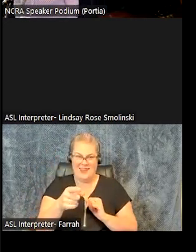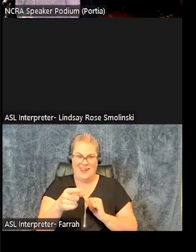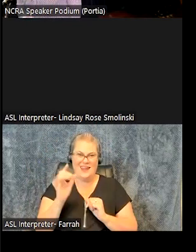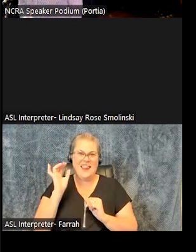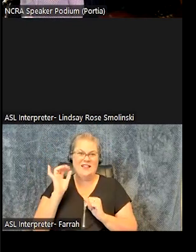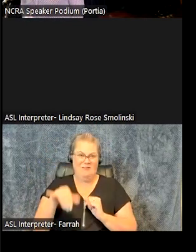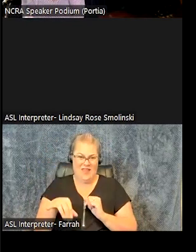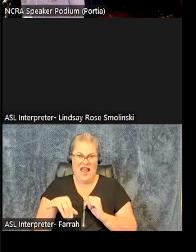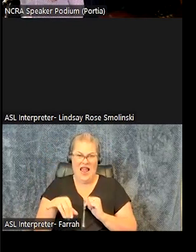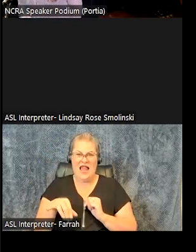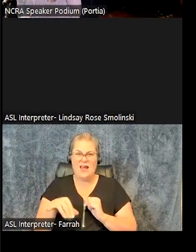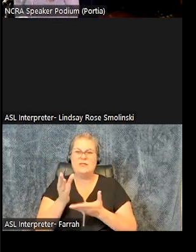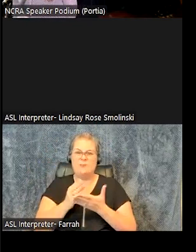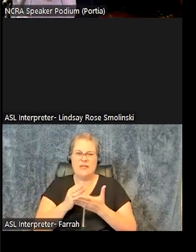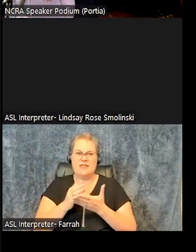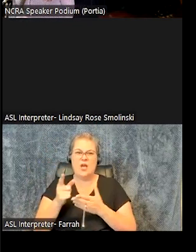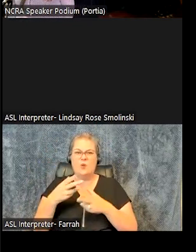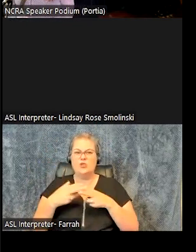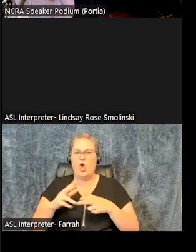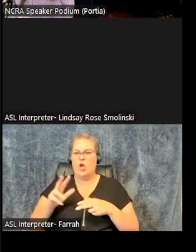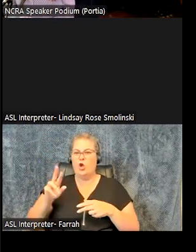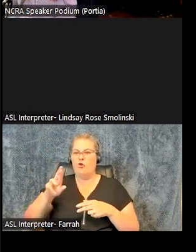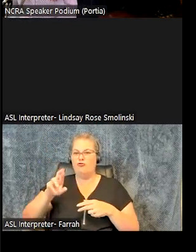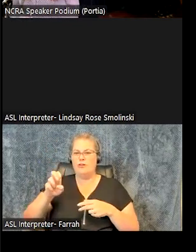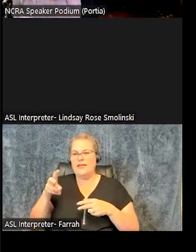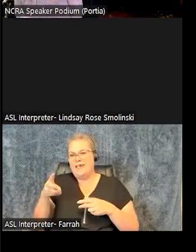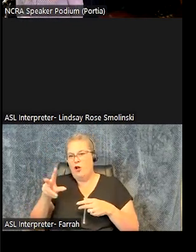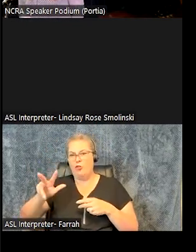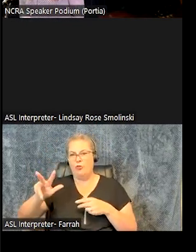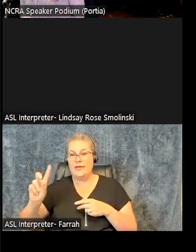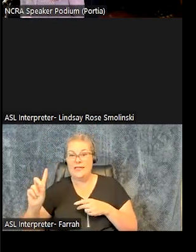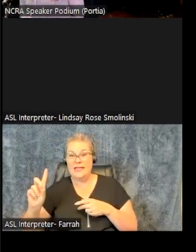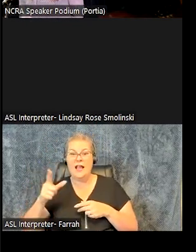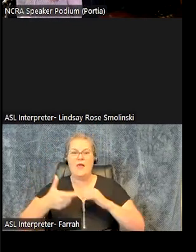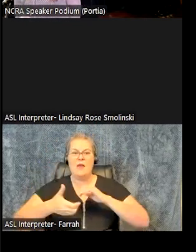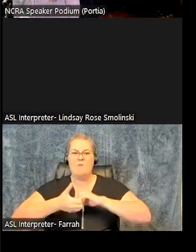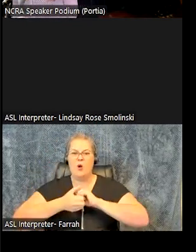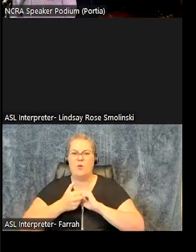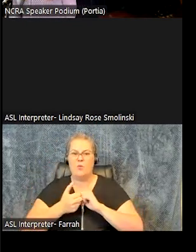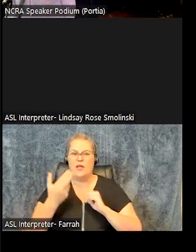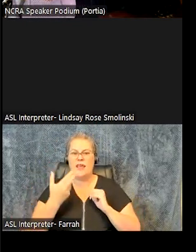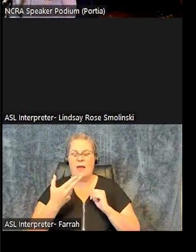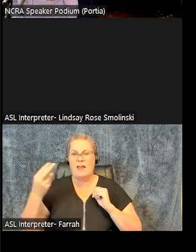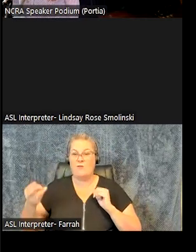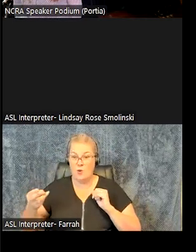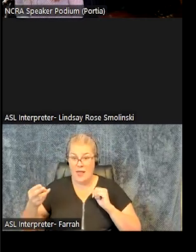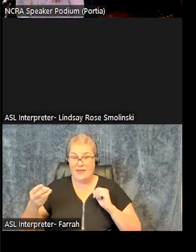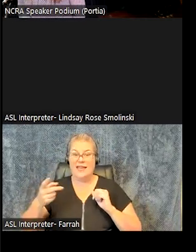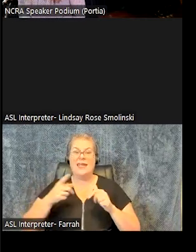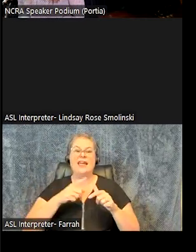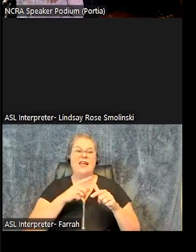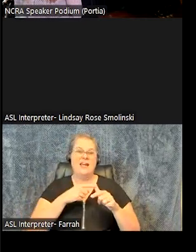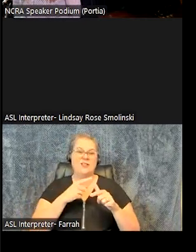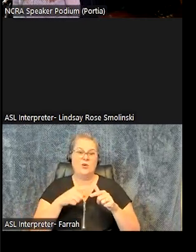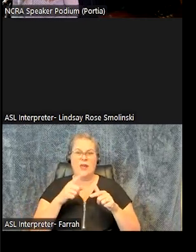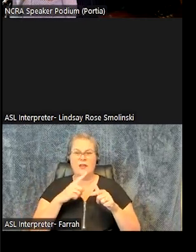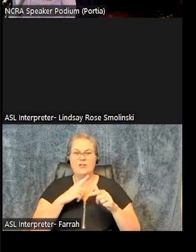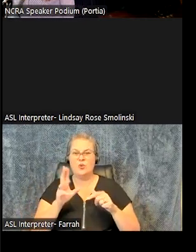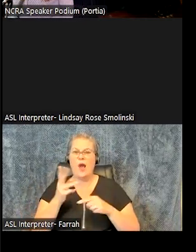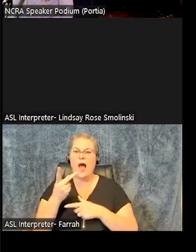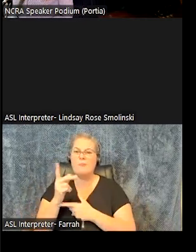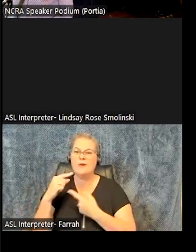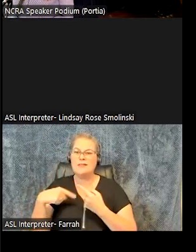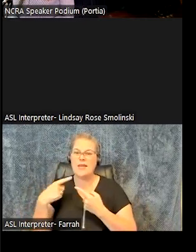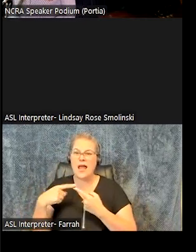the company was called Re3D, and they partnered with Habitat for Humanity Restore to upcycle wood and then print